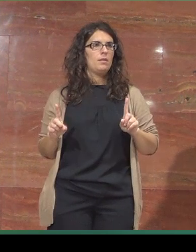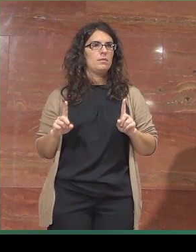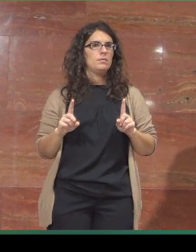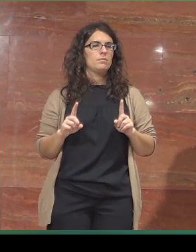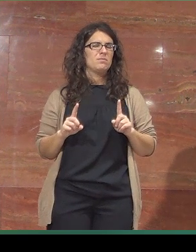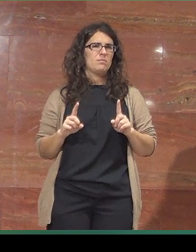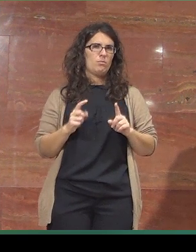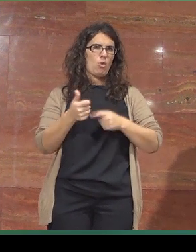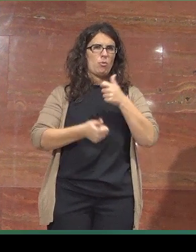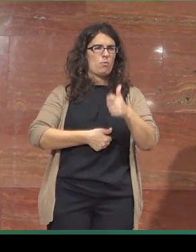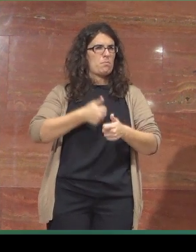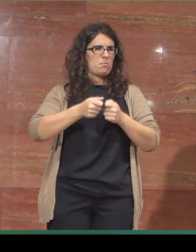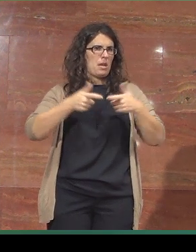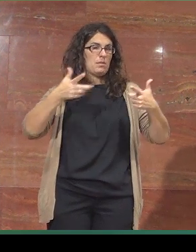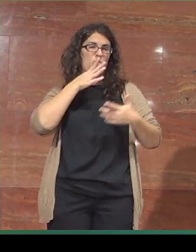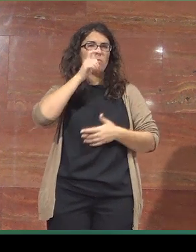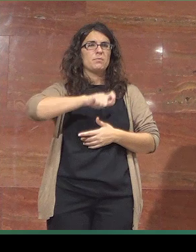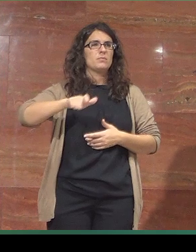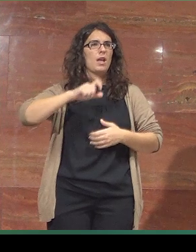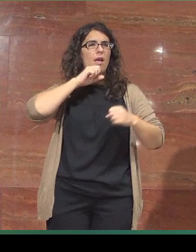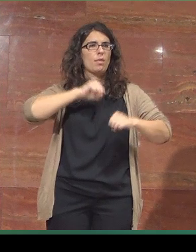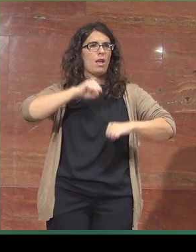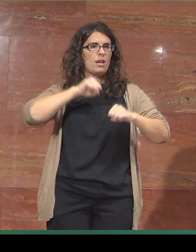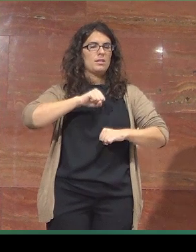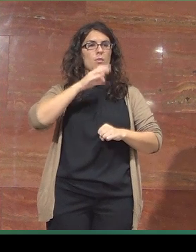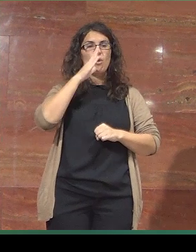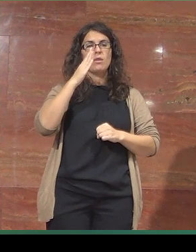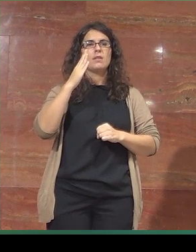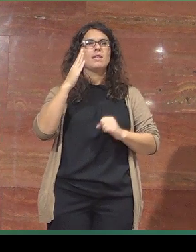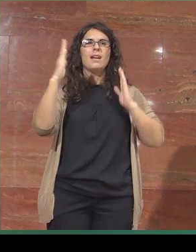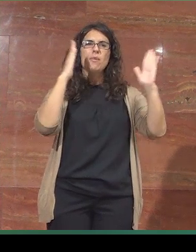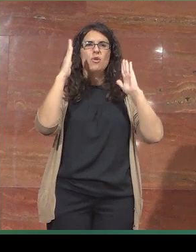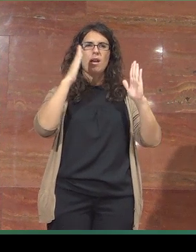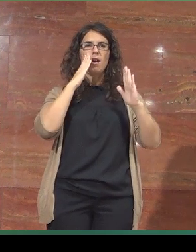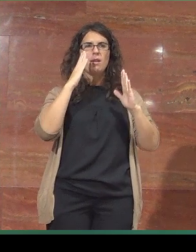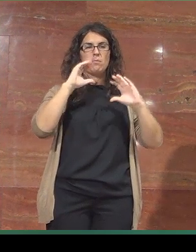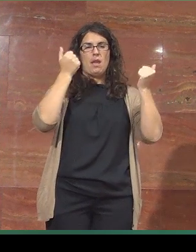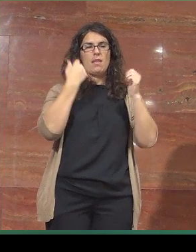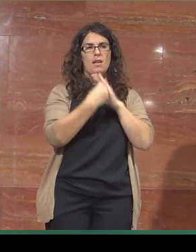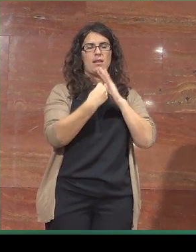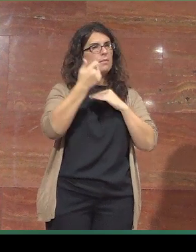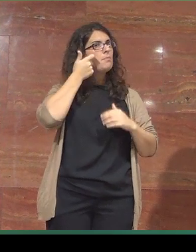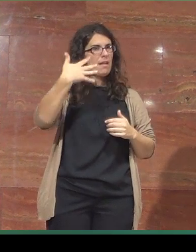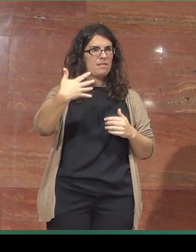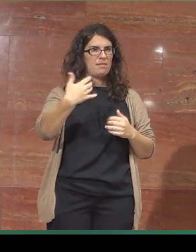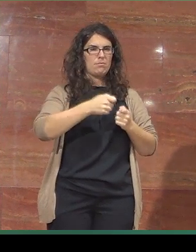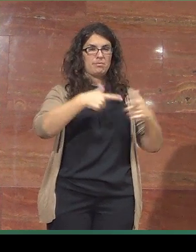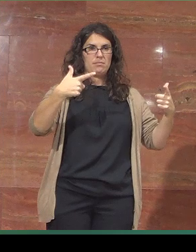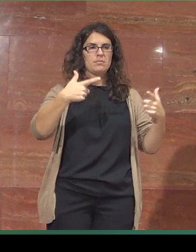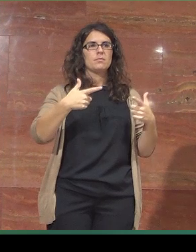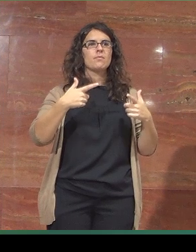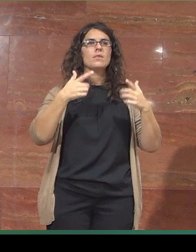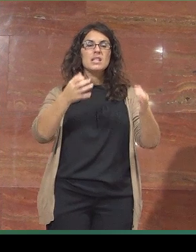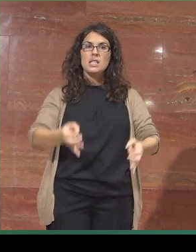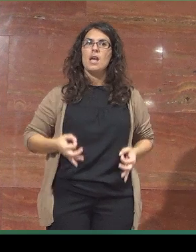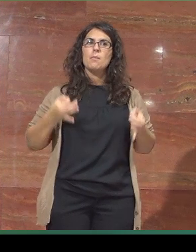aging baby boomers have always been car drivers in many countries. In the UK, famously, our